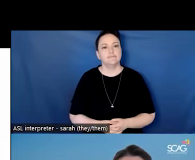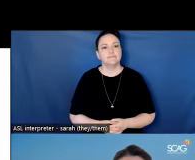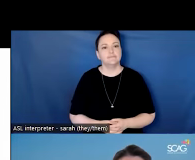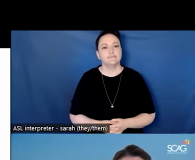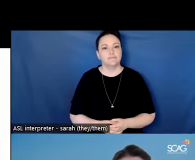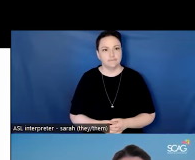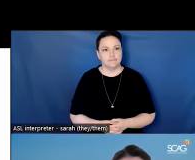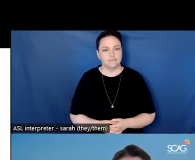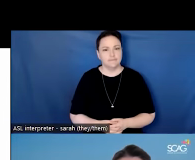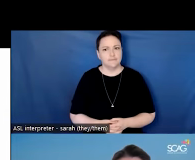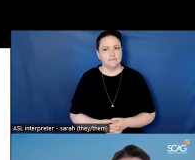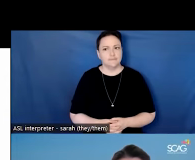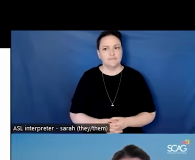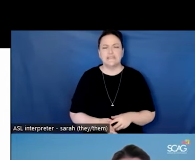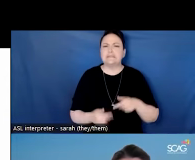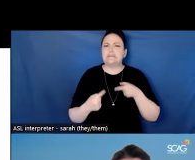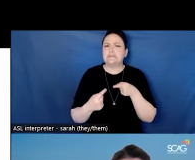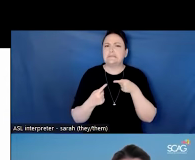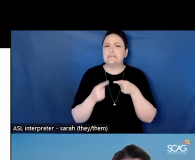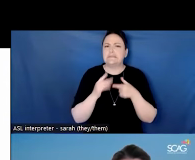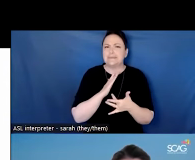I'm having a little technical difficulty here.